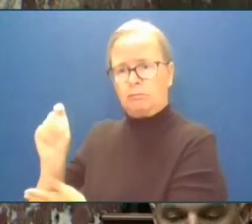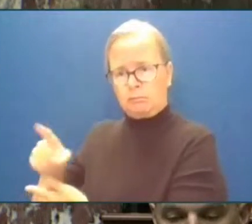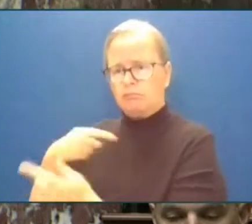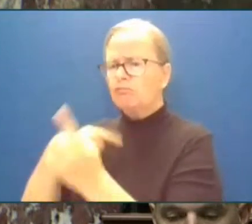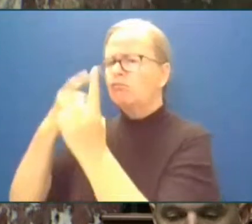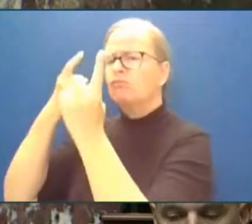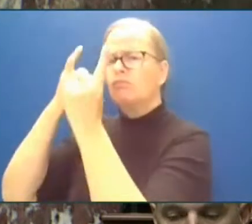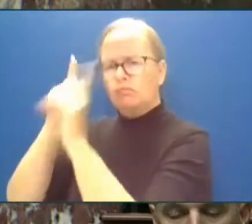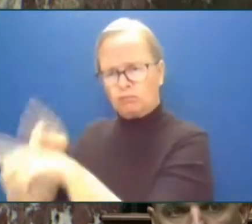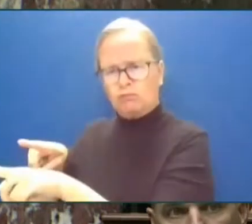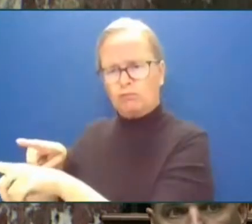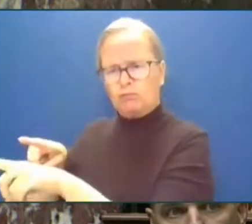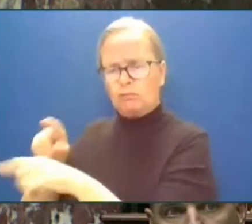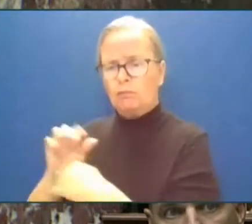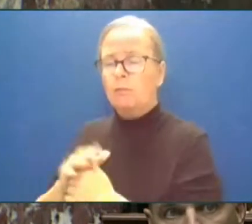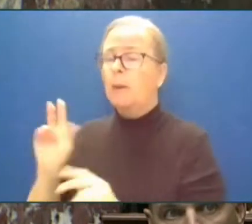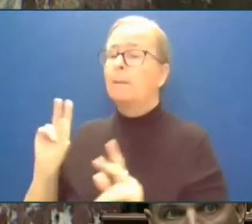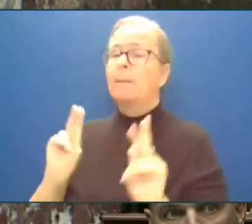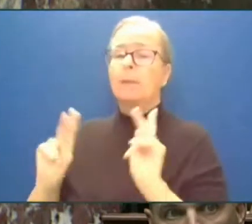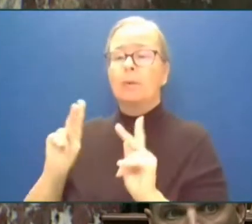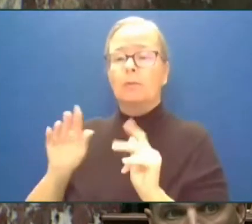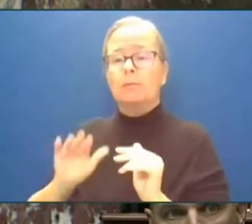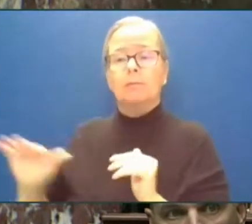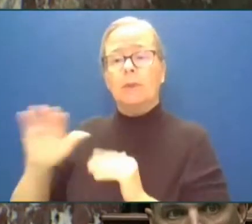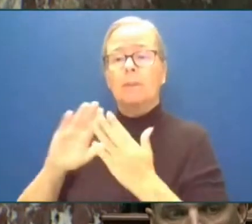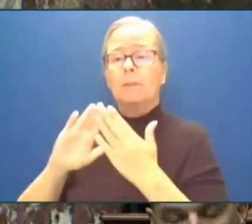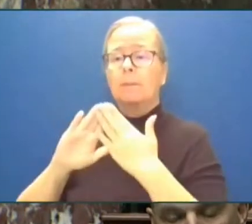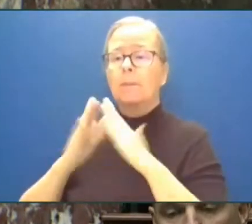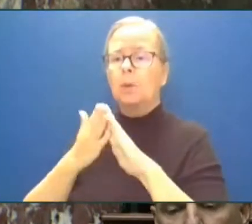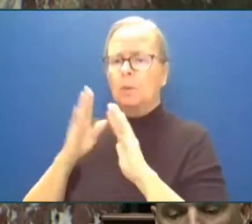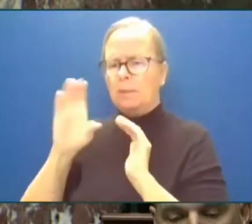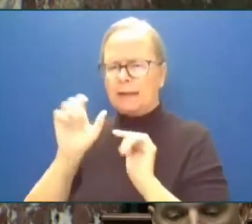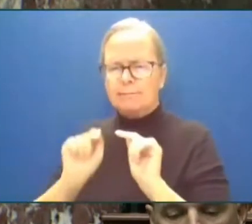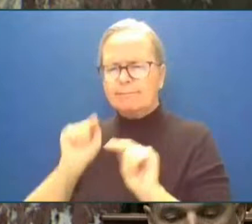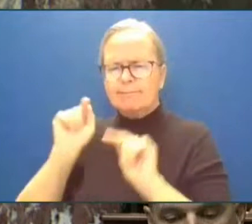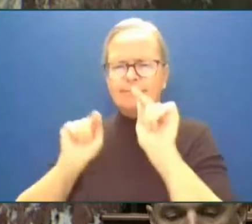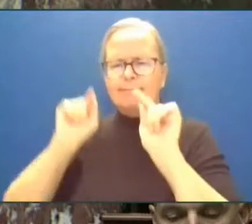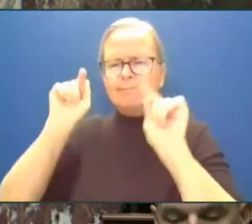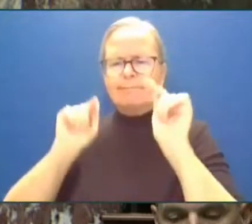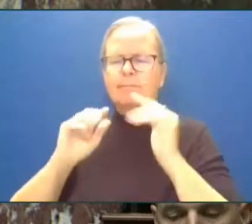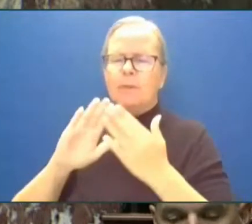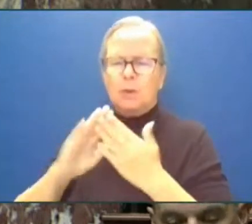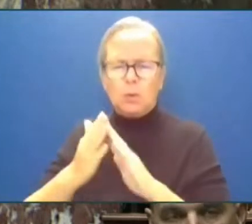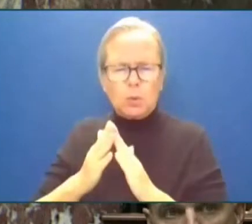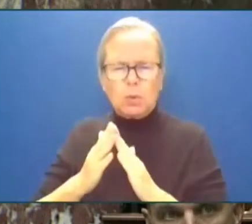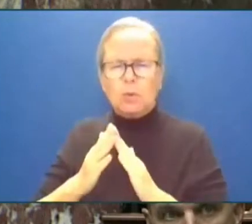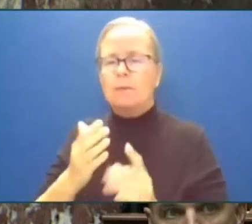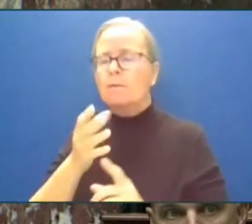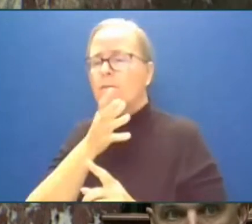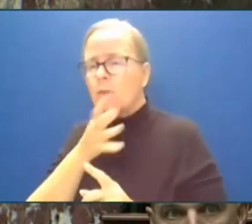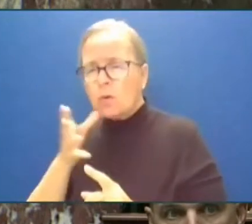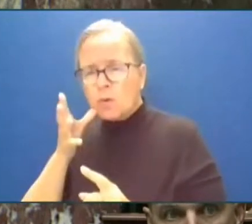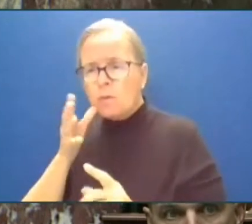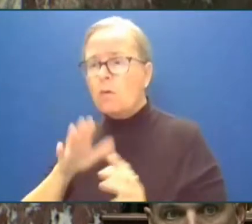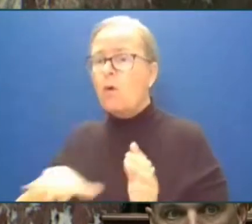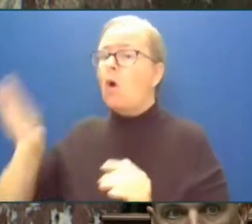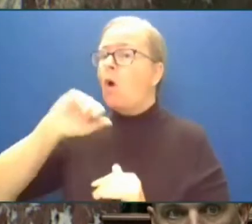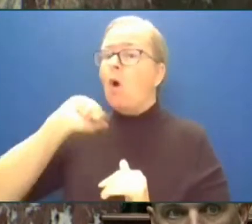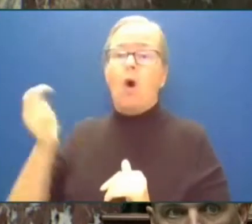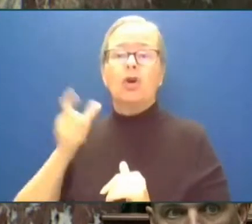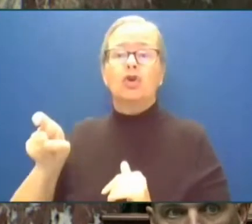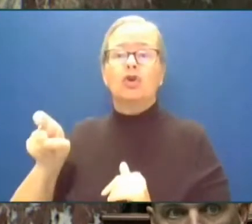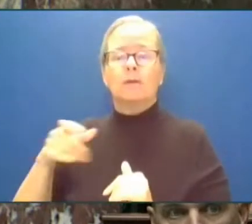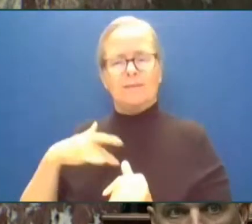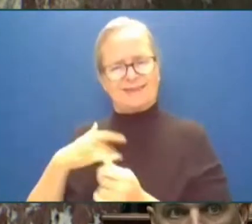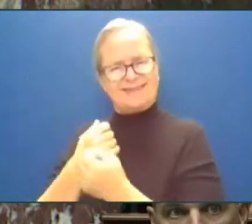communities all around the province, urban and rural, deserve to feel safe in their communities. That is a government's responsibility. The member's right